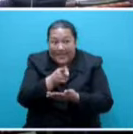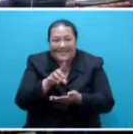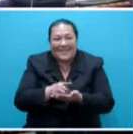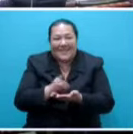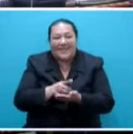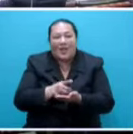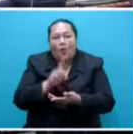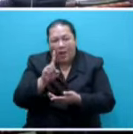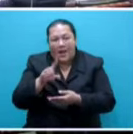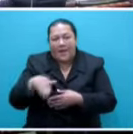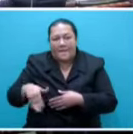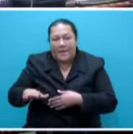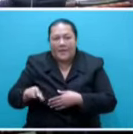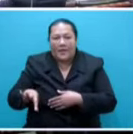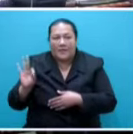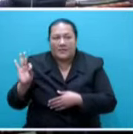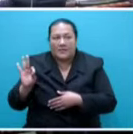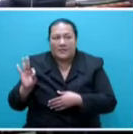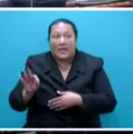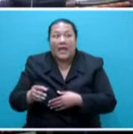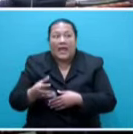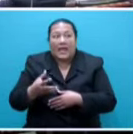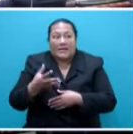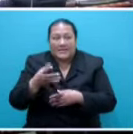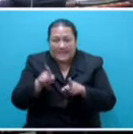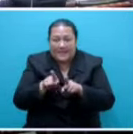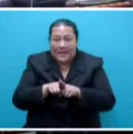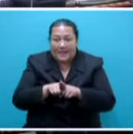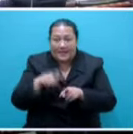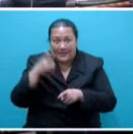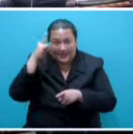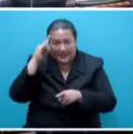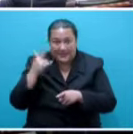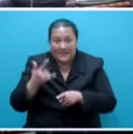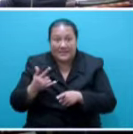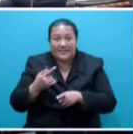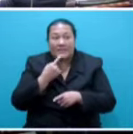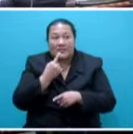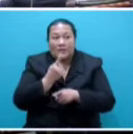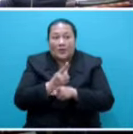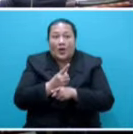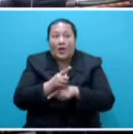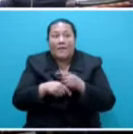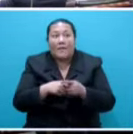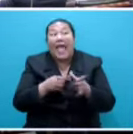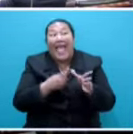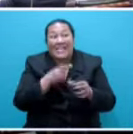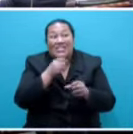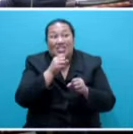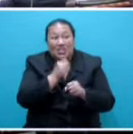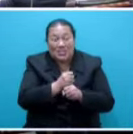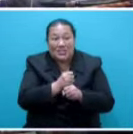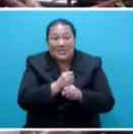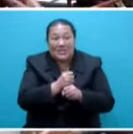Now, a point was brought up earlier on by the Attorney General that when